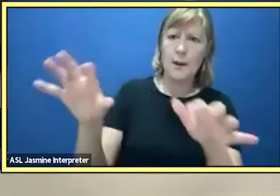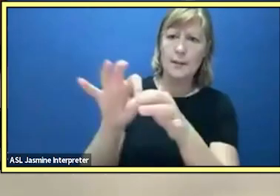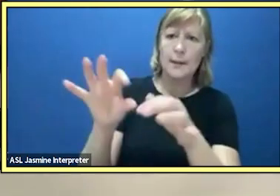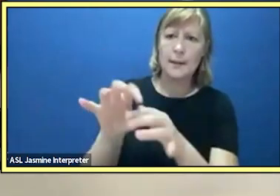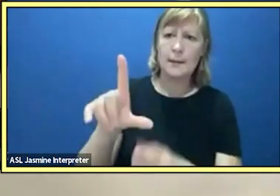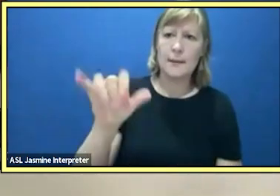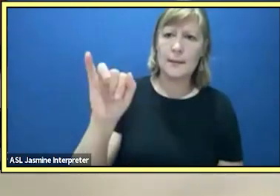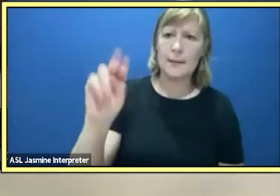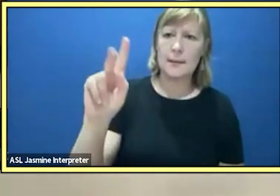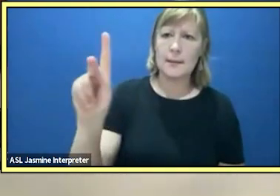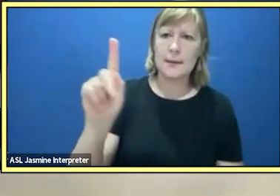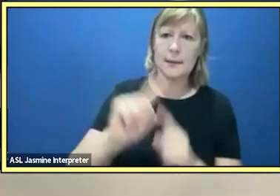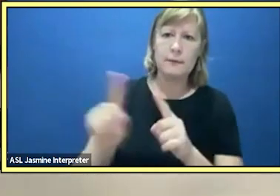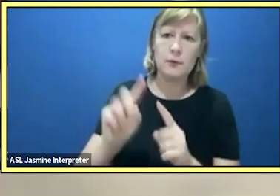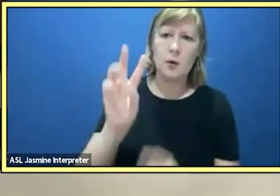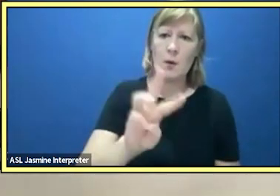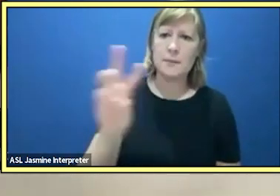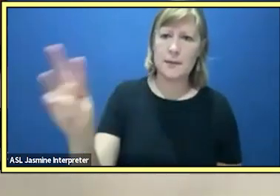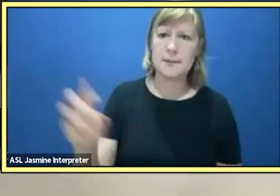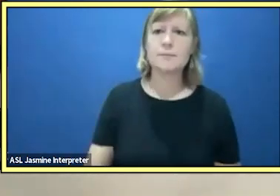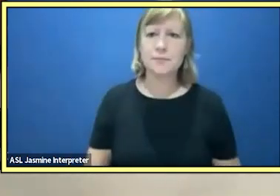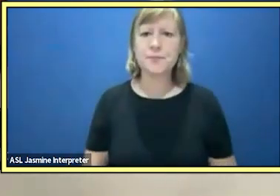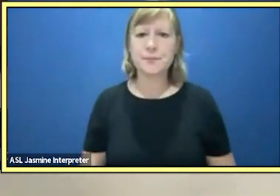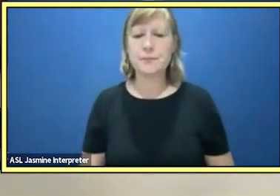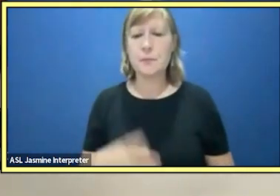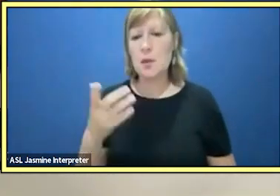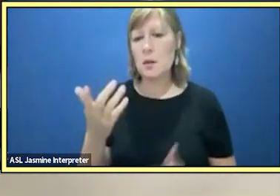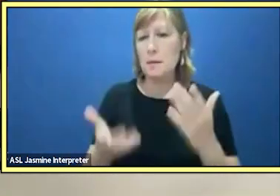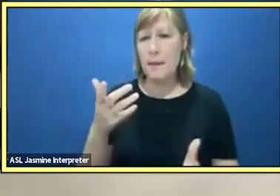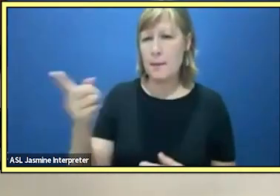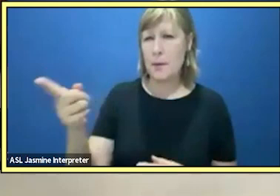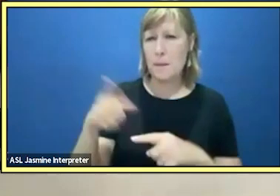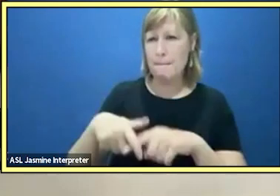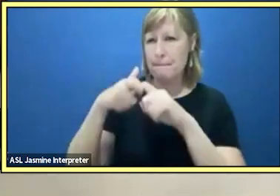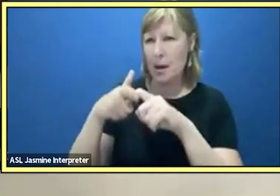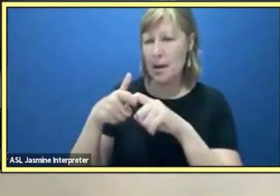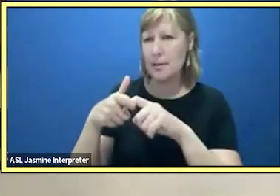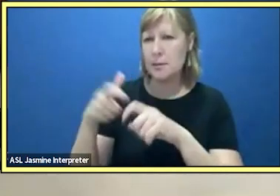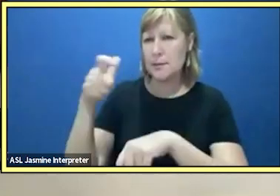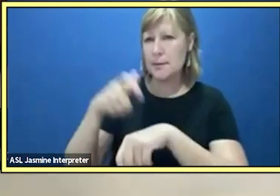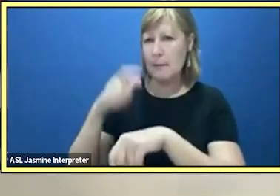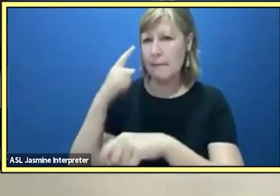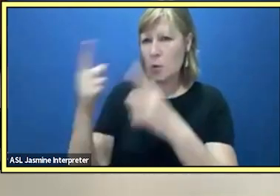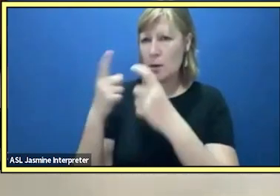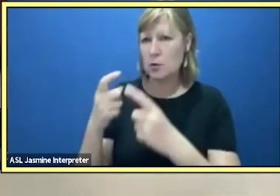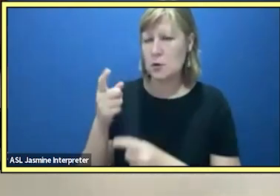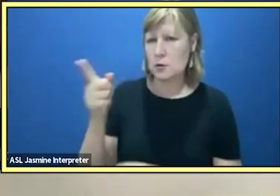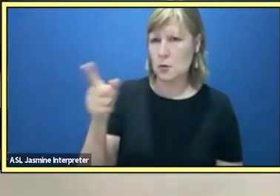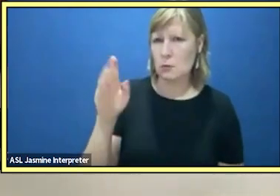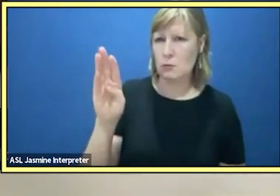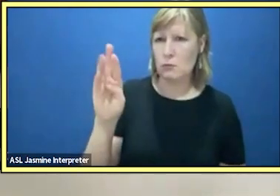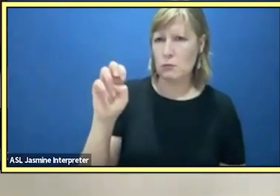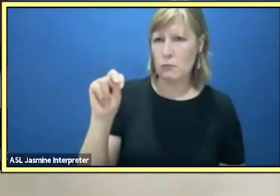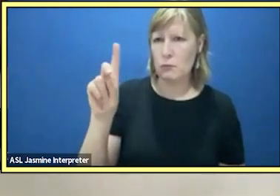it, and whoever's speaking will let you know, like, maybe you guys could just pause when you think it's time for questions, Brenda, just say, whatever you